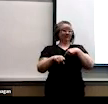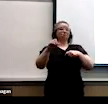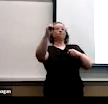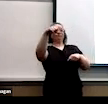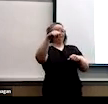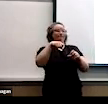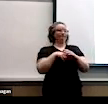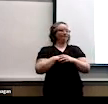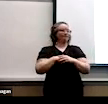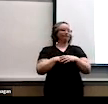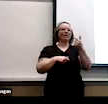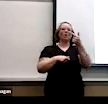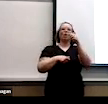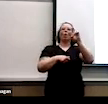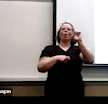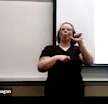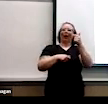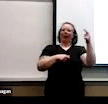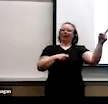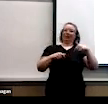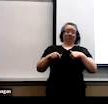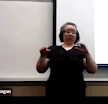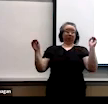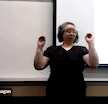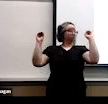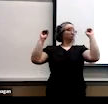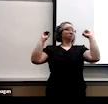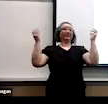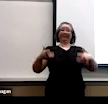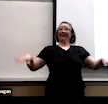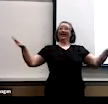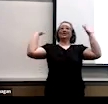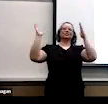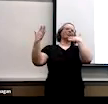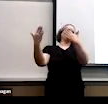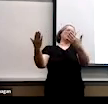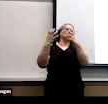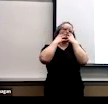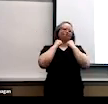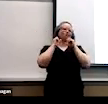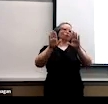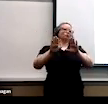If no other questions, thank you very much for a very valuable presentation.